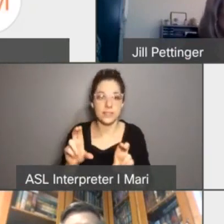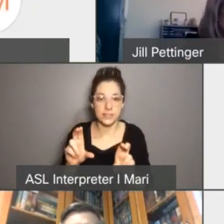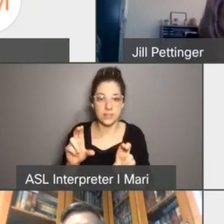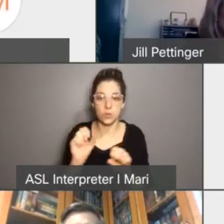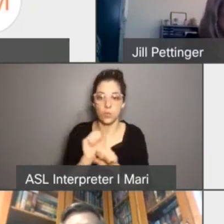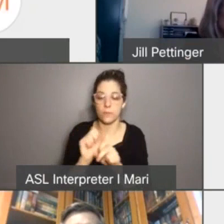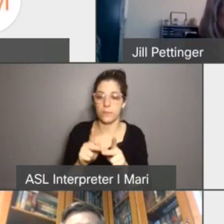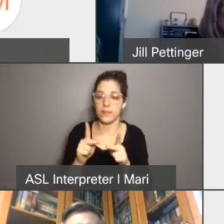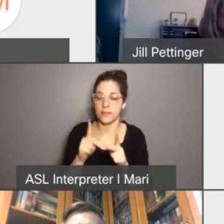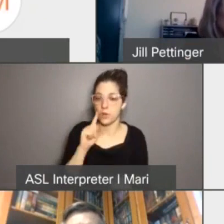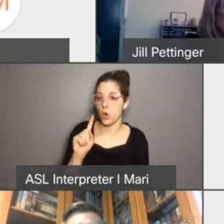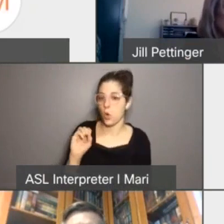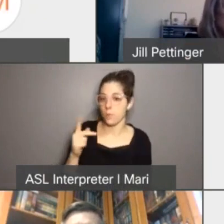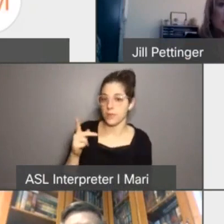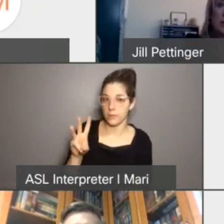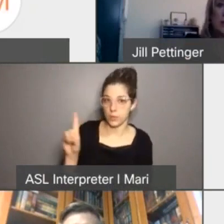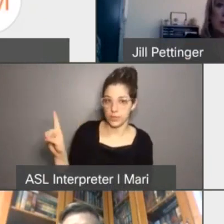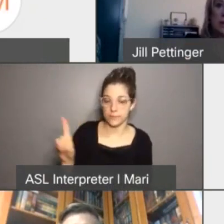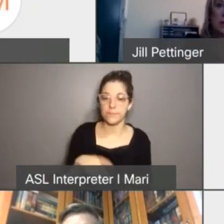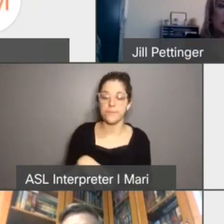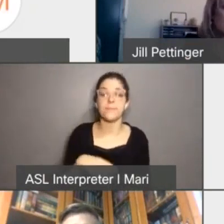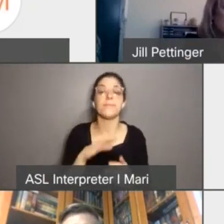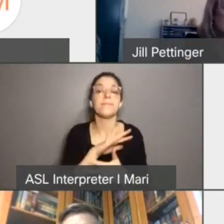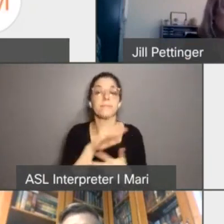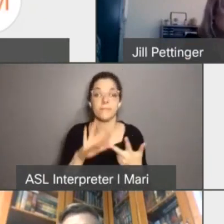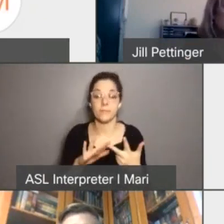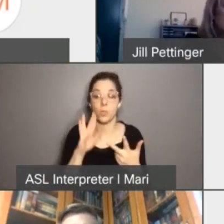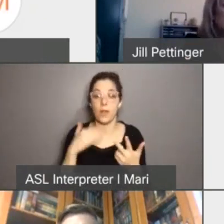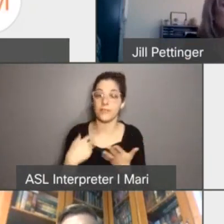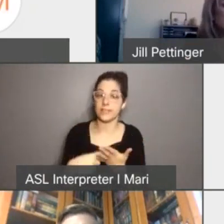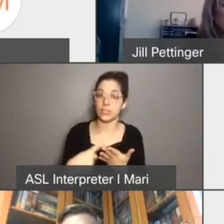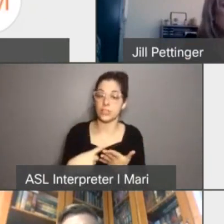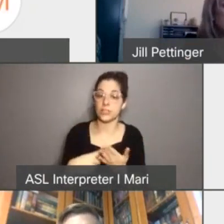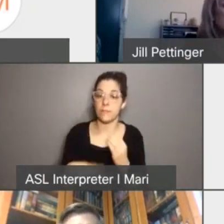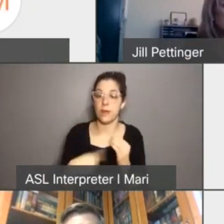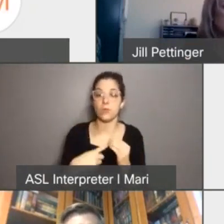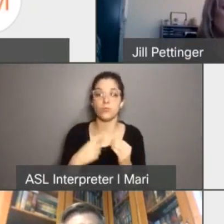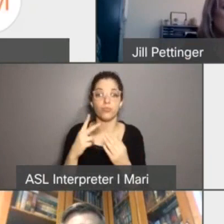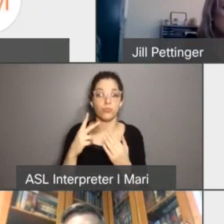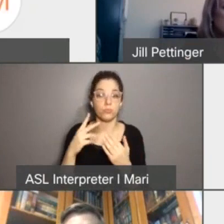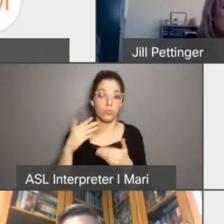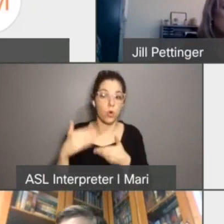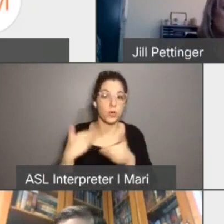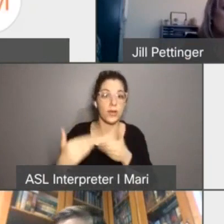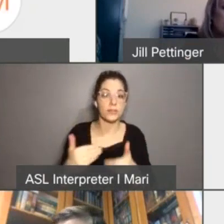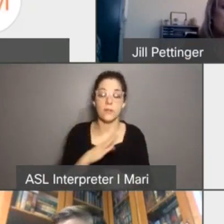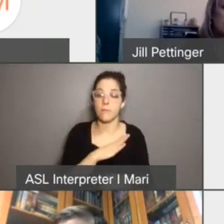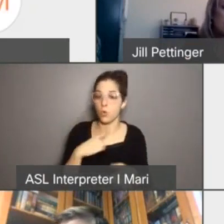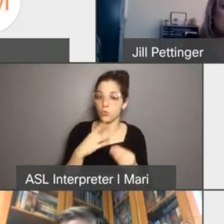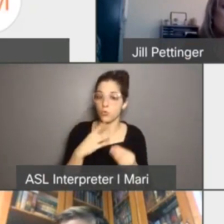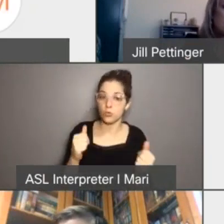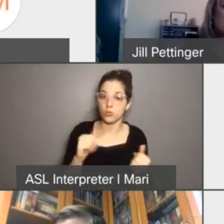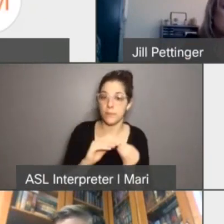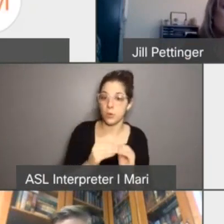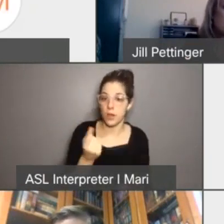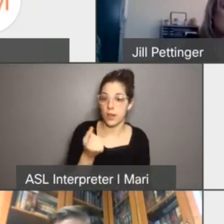workforce for OPWDD. Then we will have a discussion on our progress on board resolution number